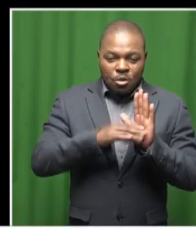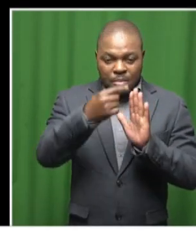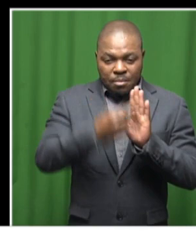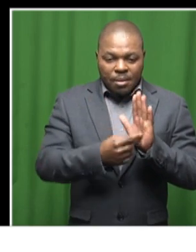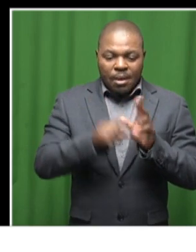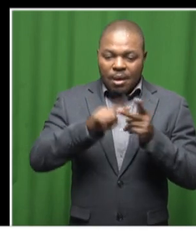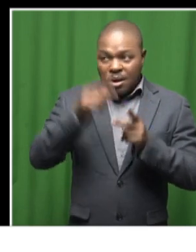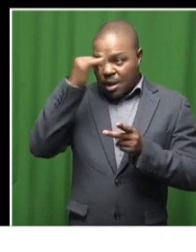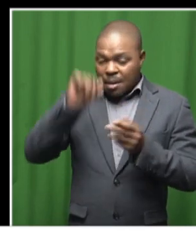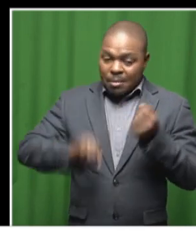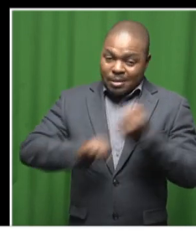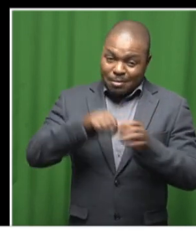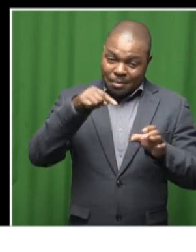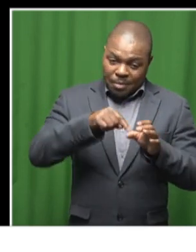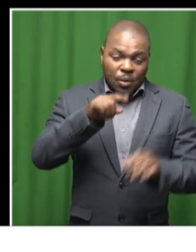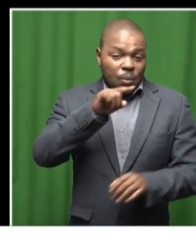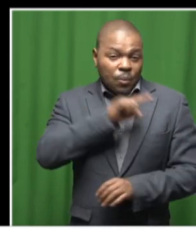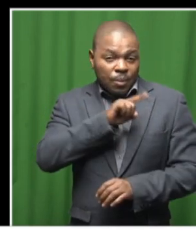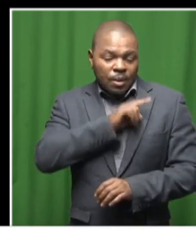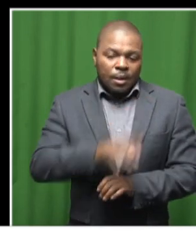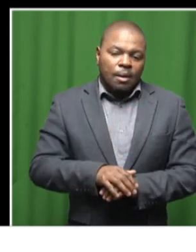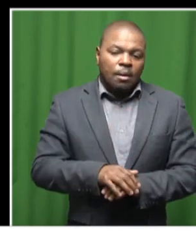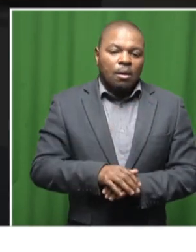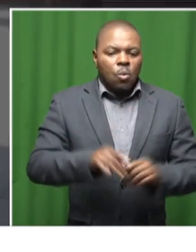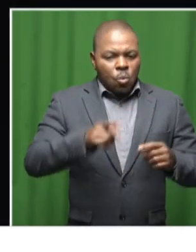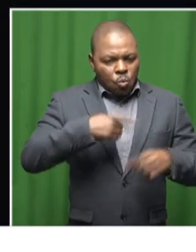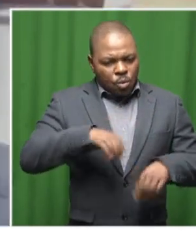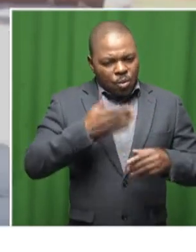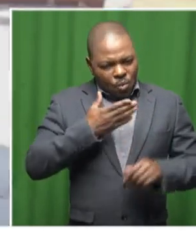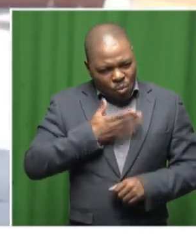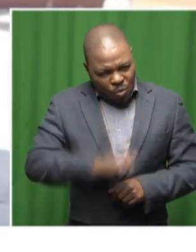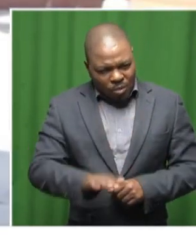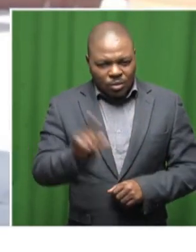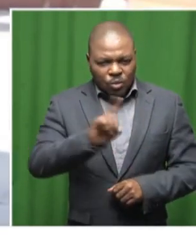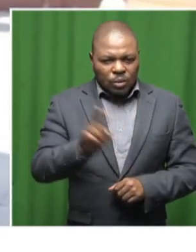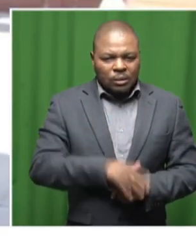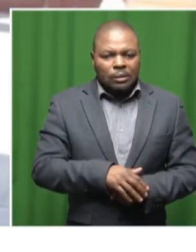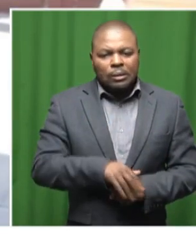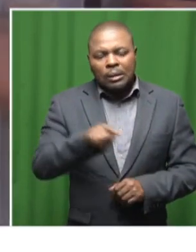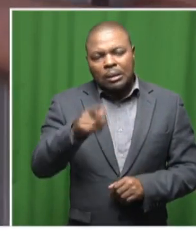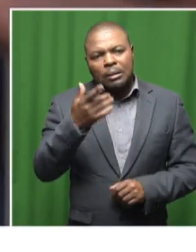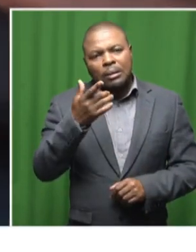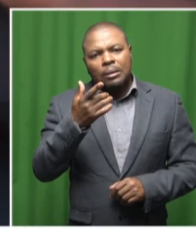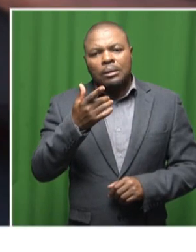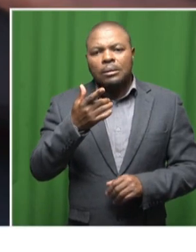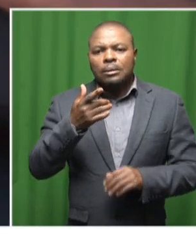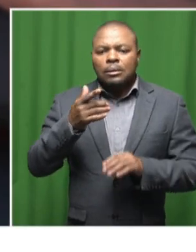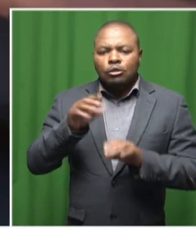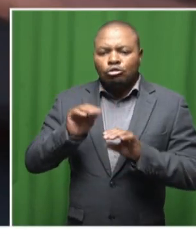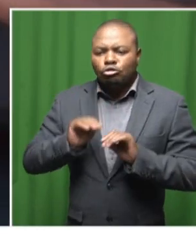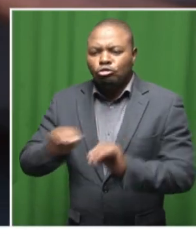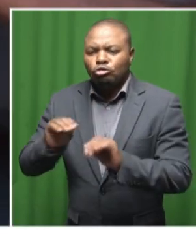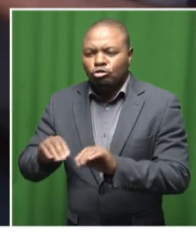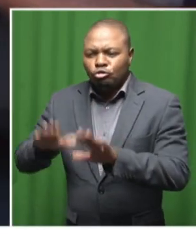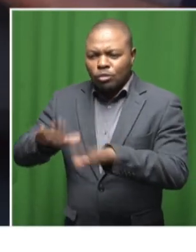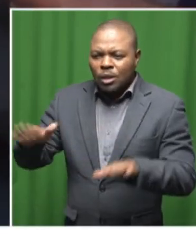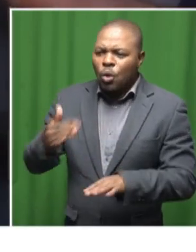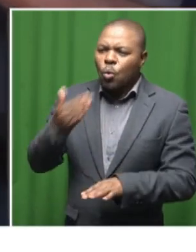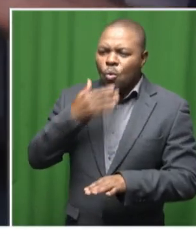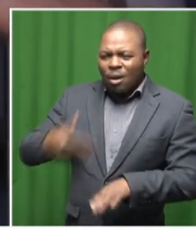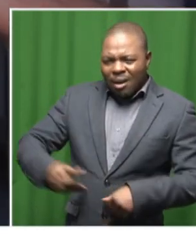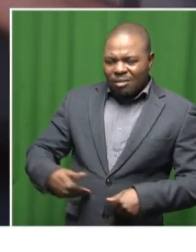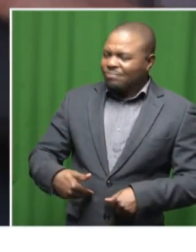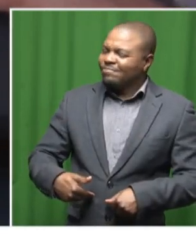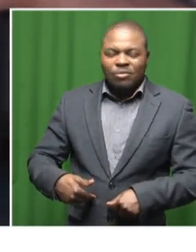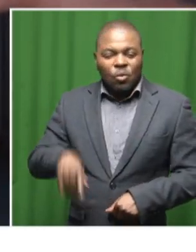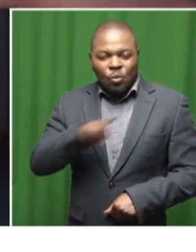by government, is that we actually want to do away with the concept of teaching children that are hungry, because